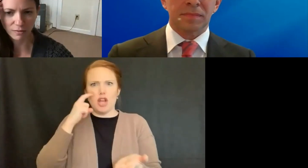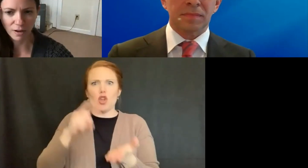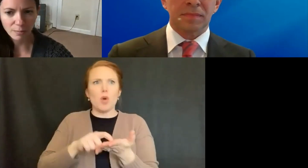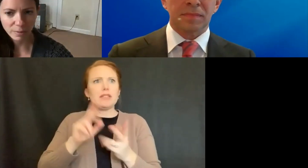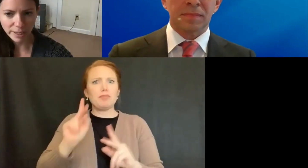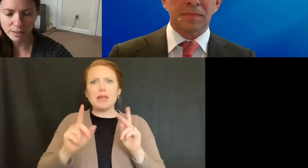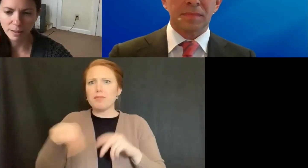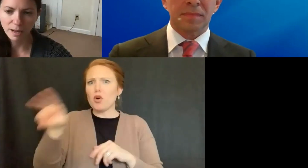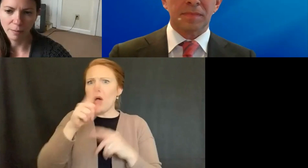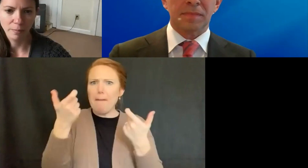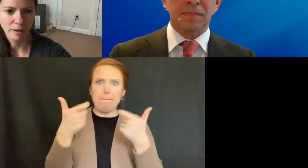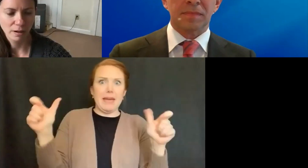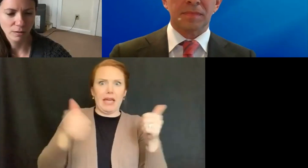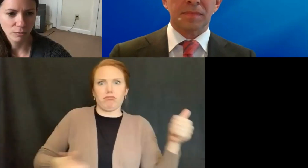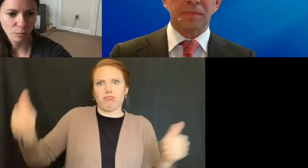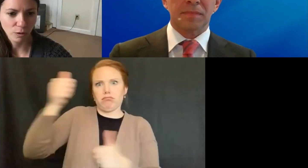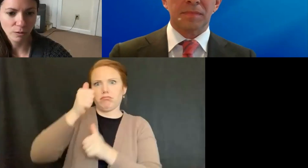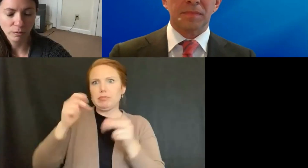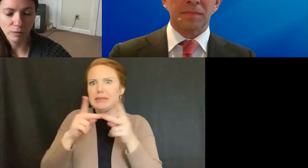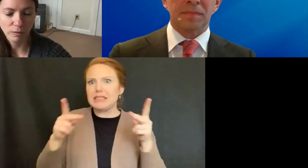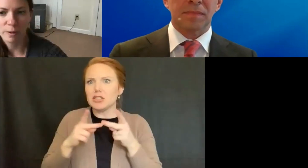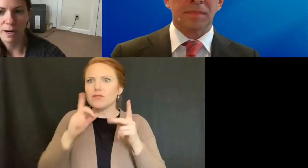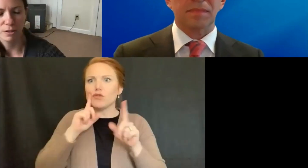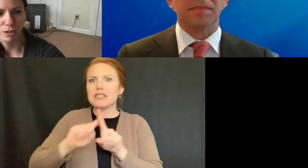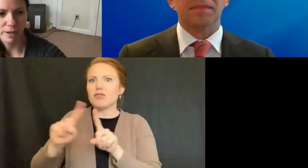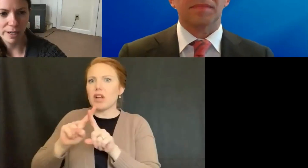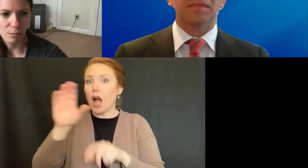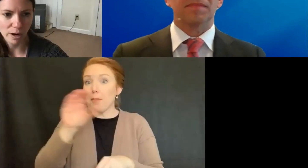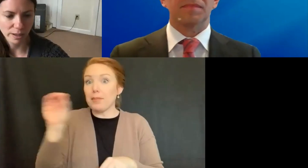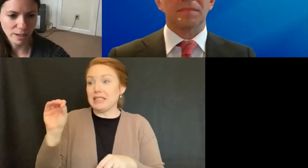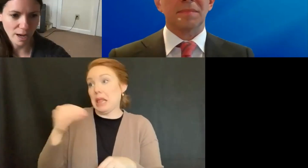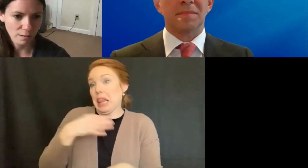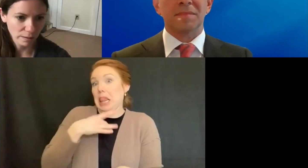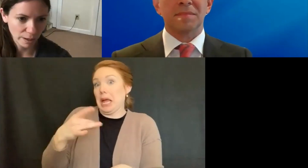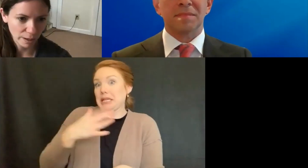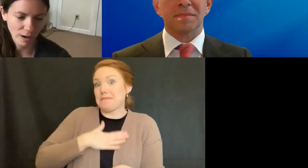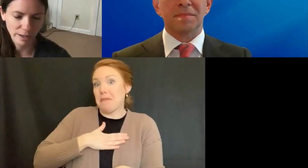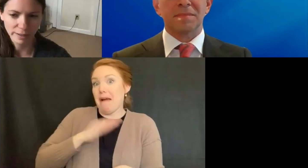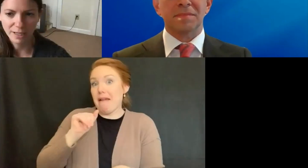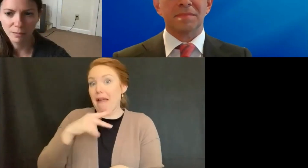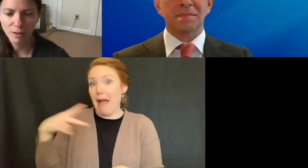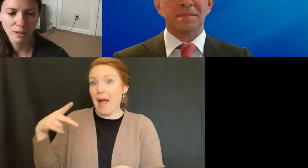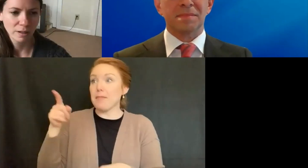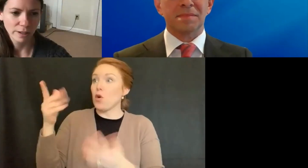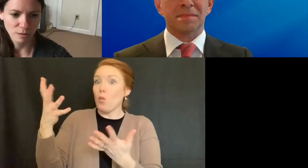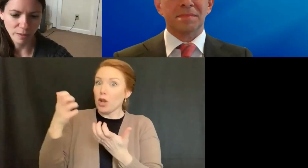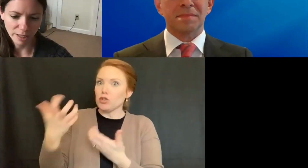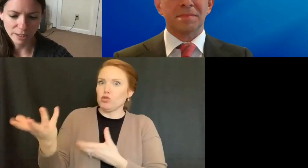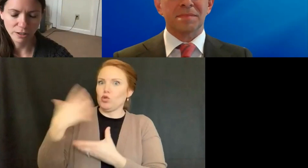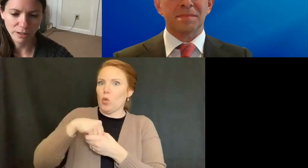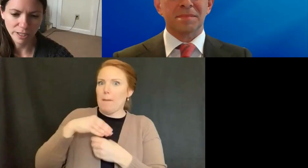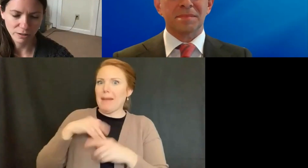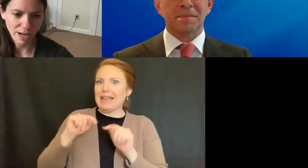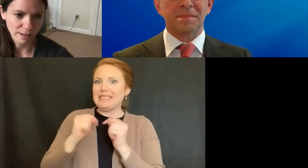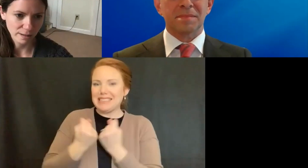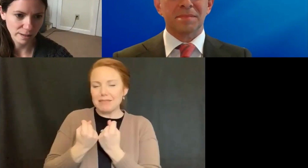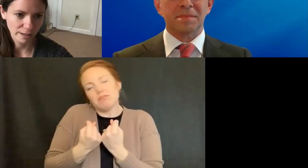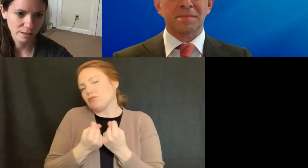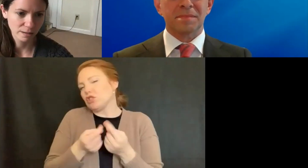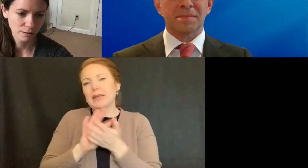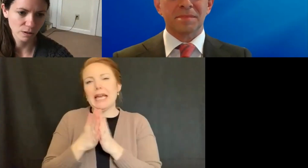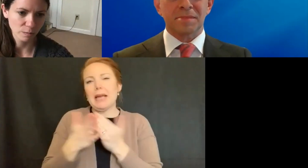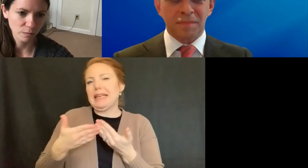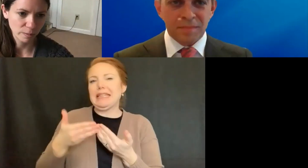worked at lots of companies were liked what I was doing and wanted to work on the team, it just made it easier and easier to ask